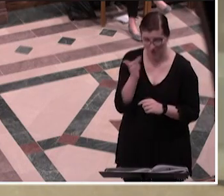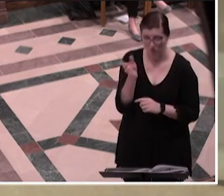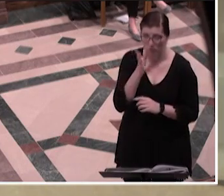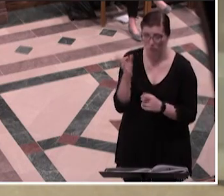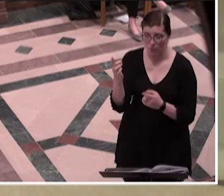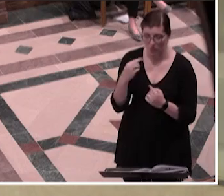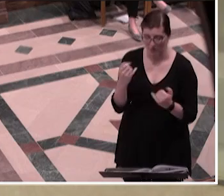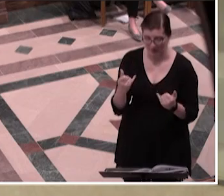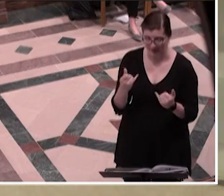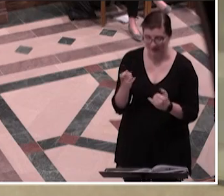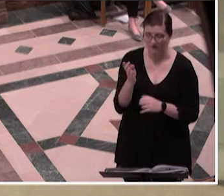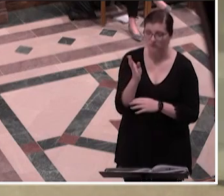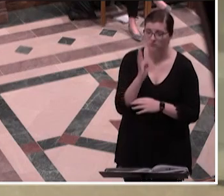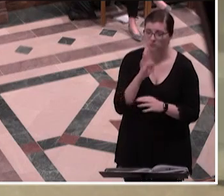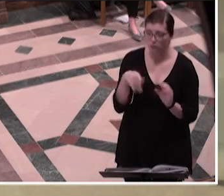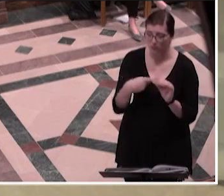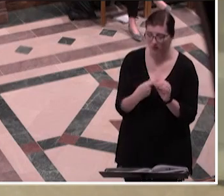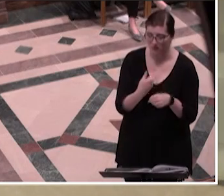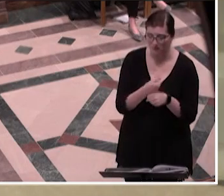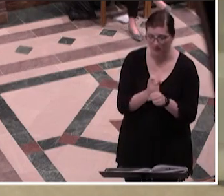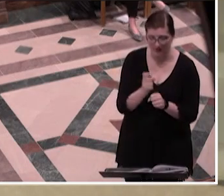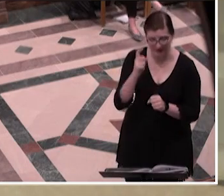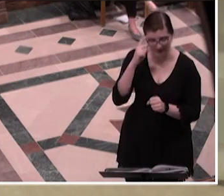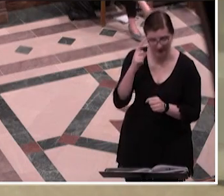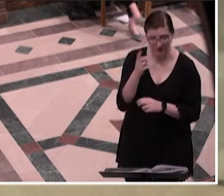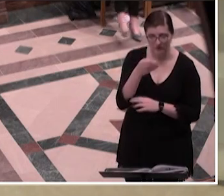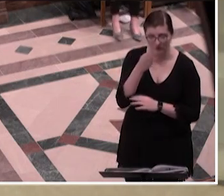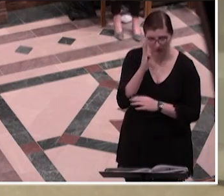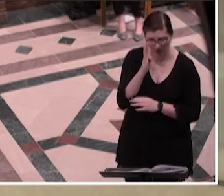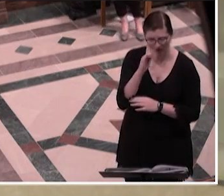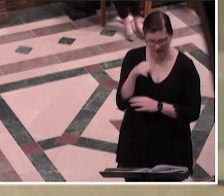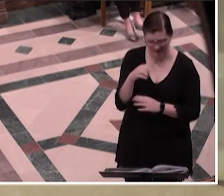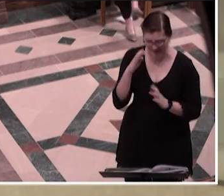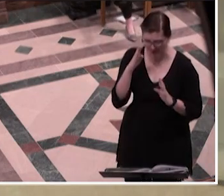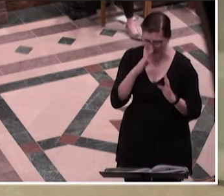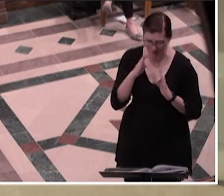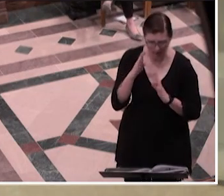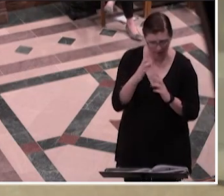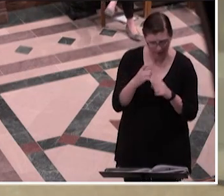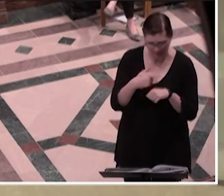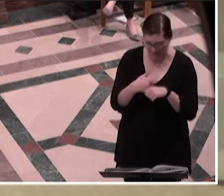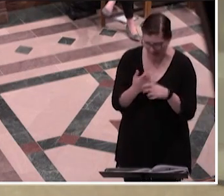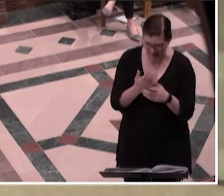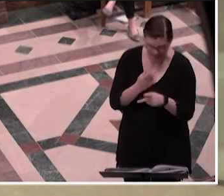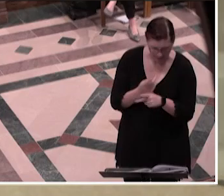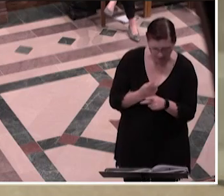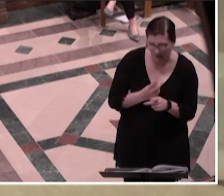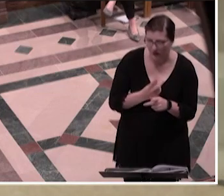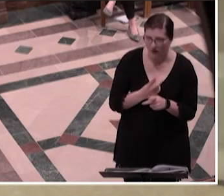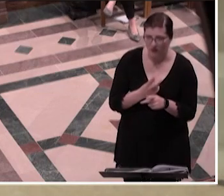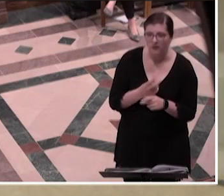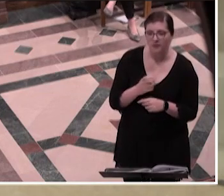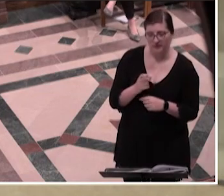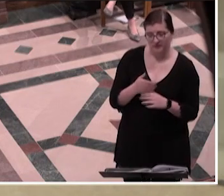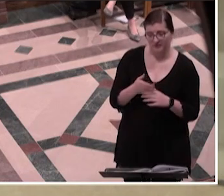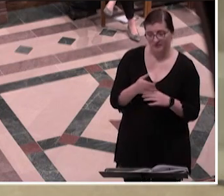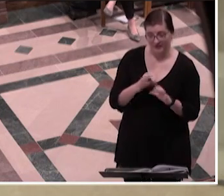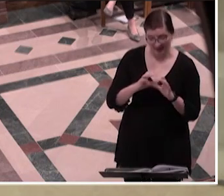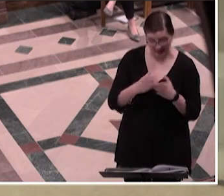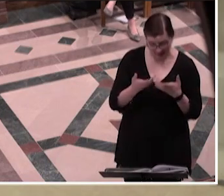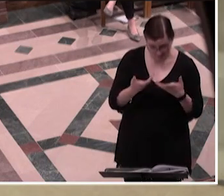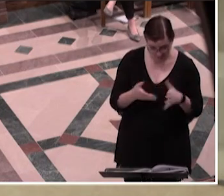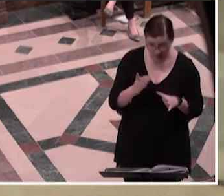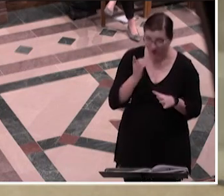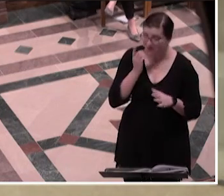about making sense of God in these troubled times. And then after all the classes and dinner, we're beginning